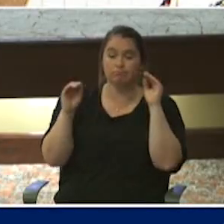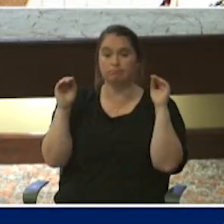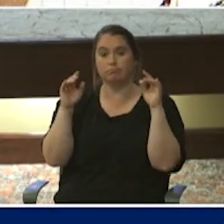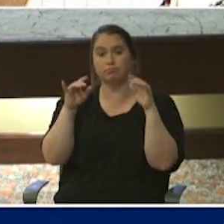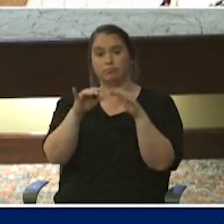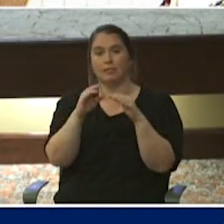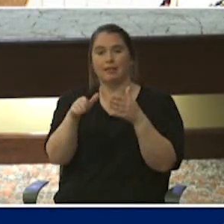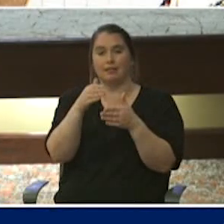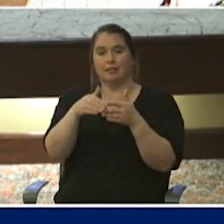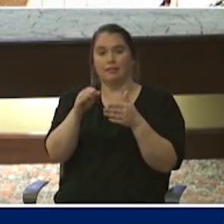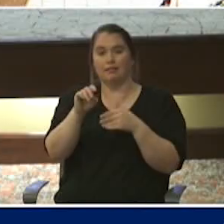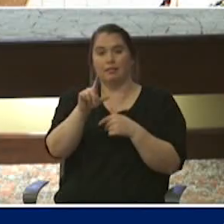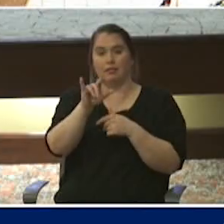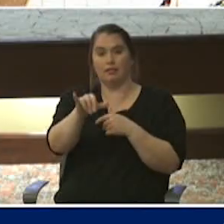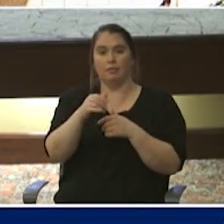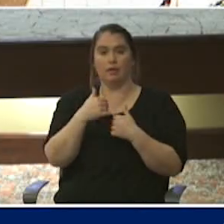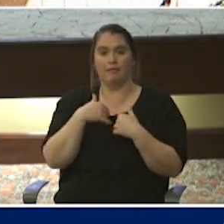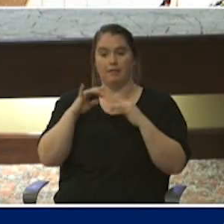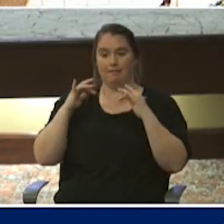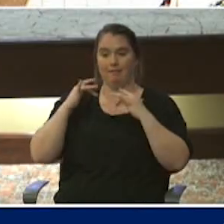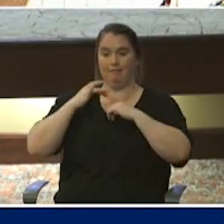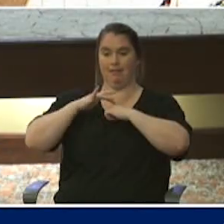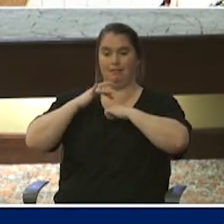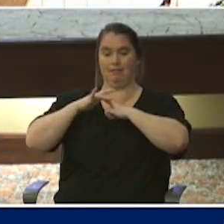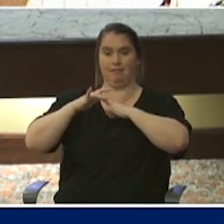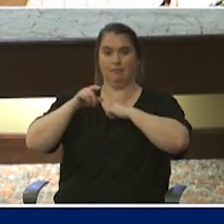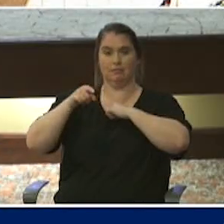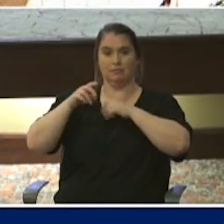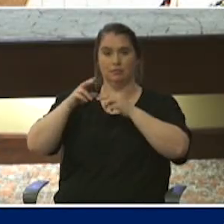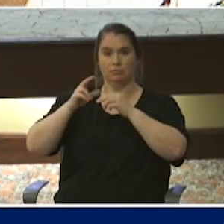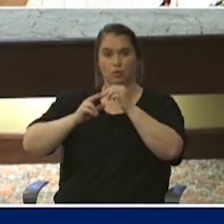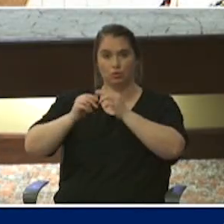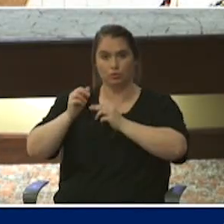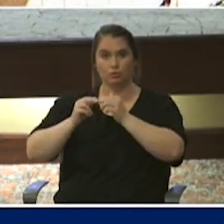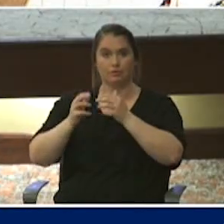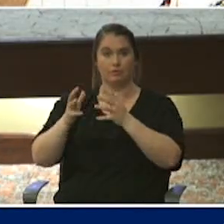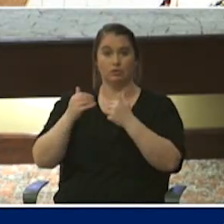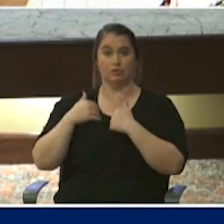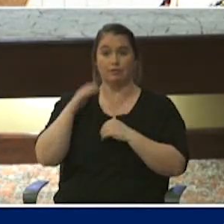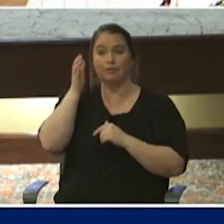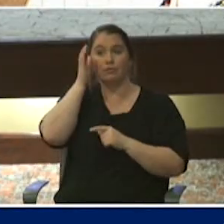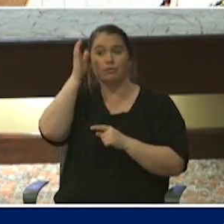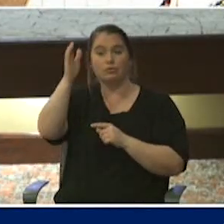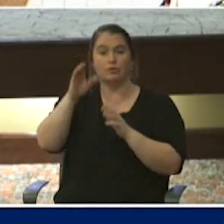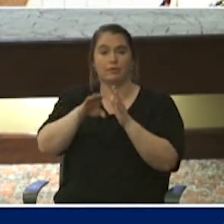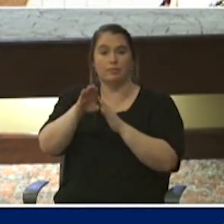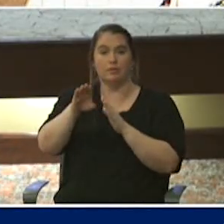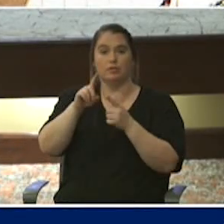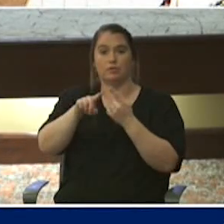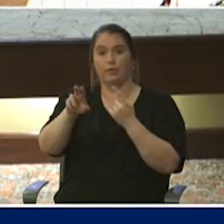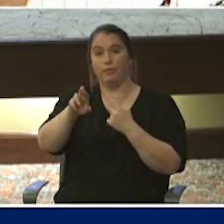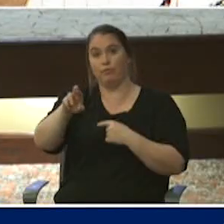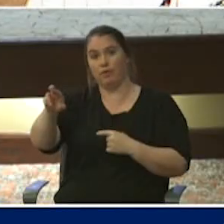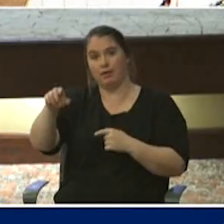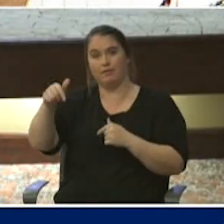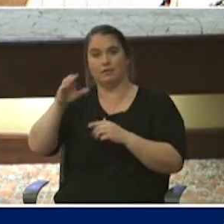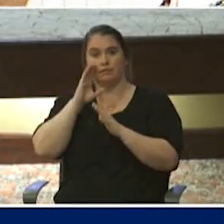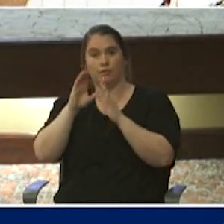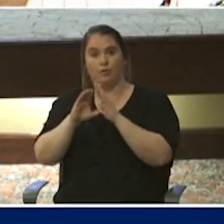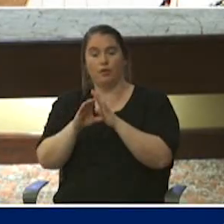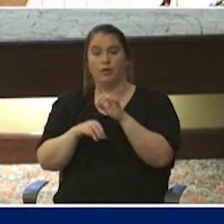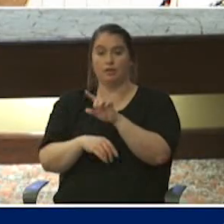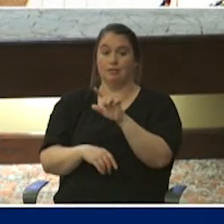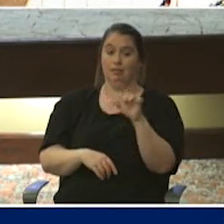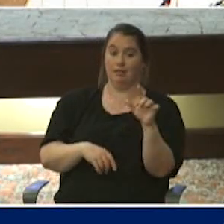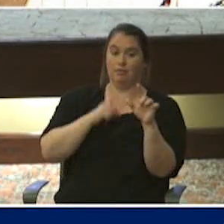Clay. There's a vacant parcel that's got future development to the right in this photo, and to the left would be the park